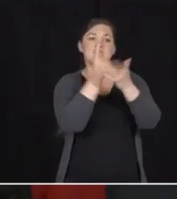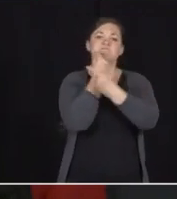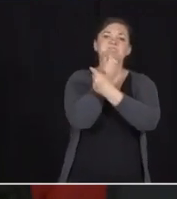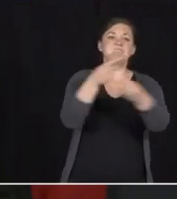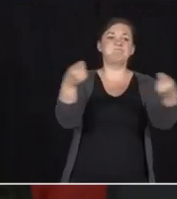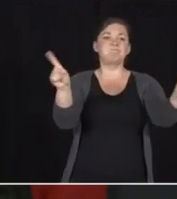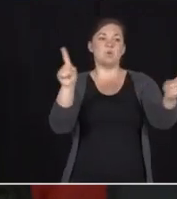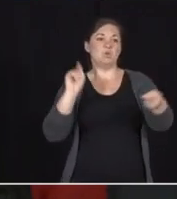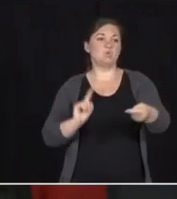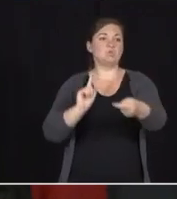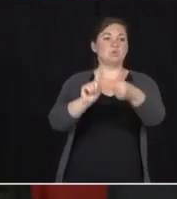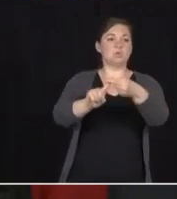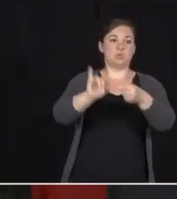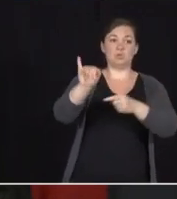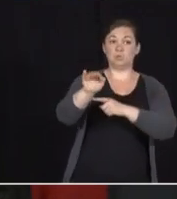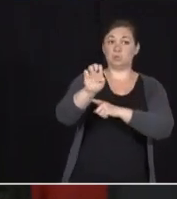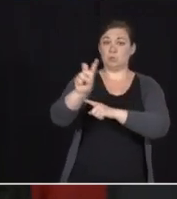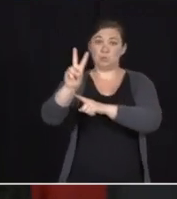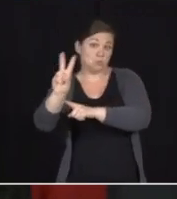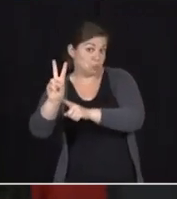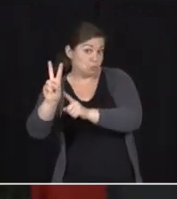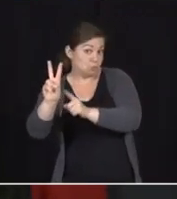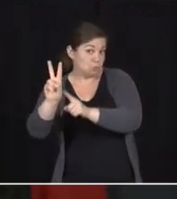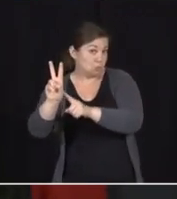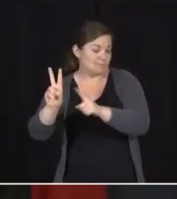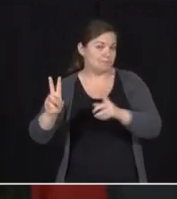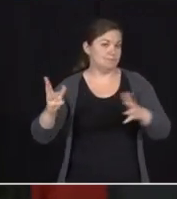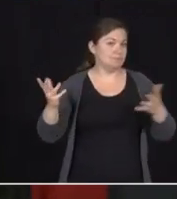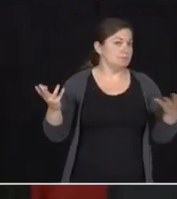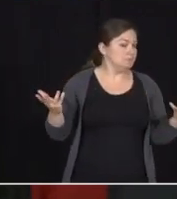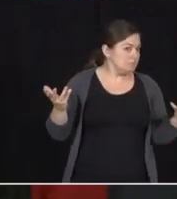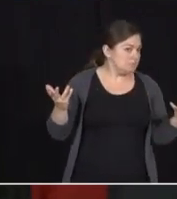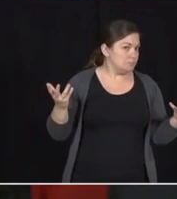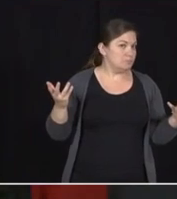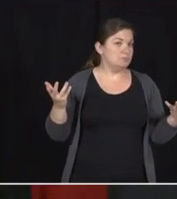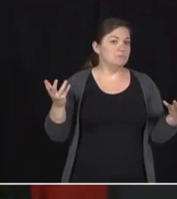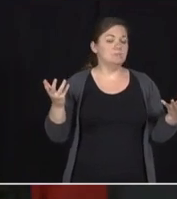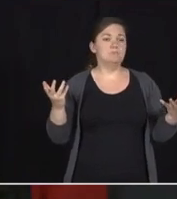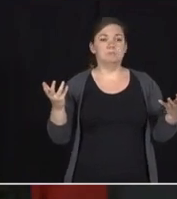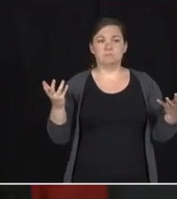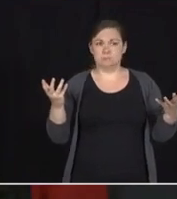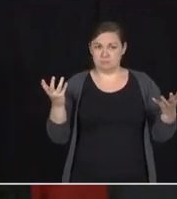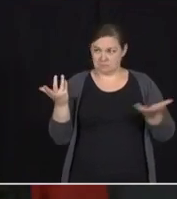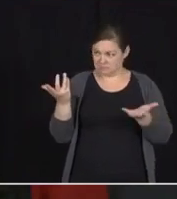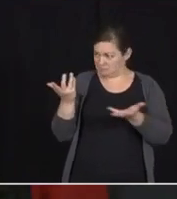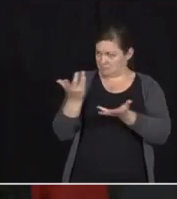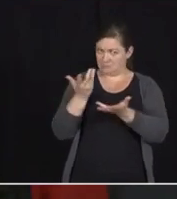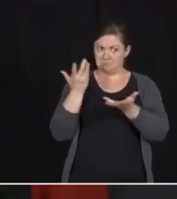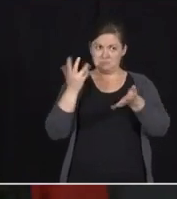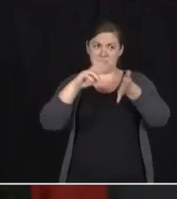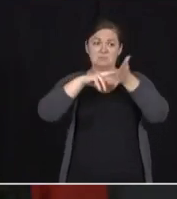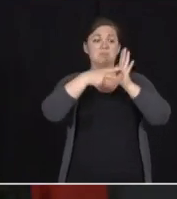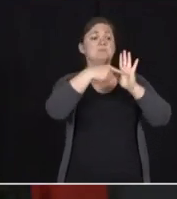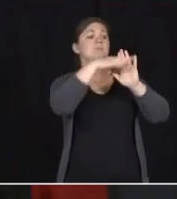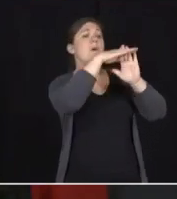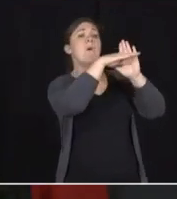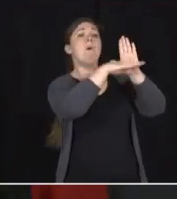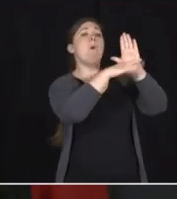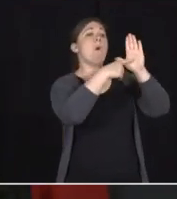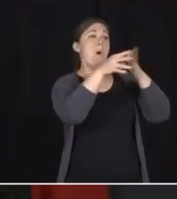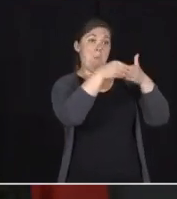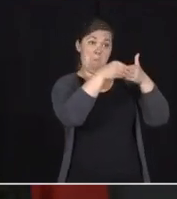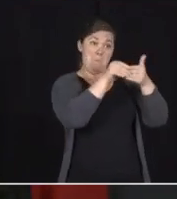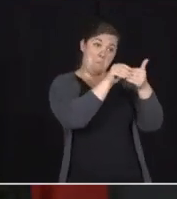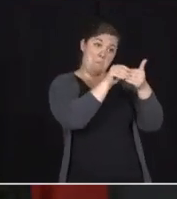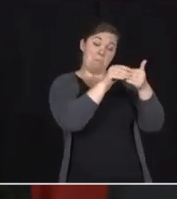effect until June the 2nd. Can Ontarians expect any kind of easing of orders in areas where it's safe to do